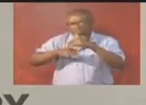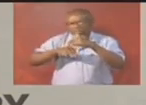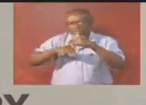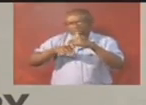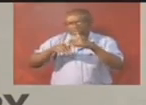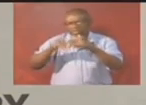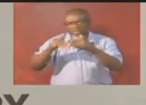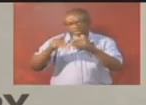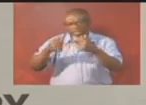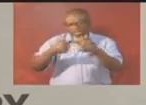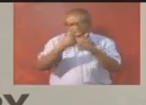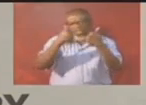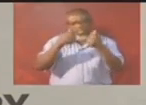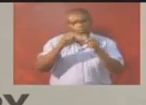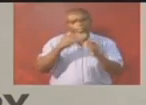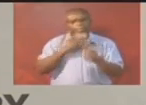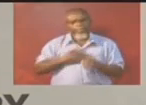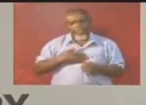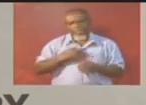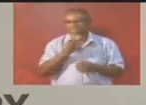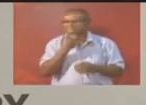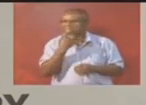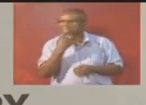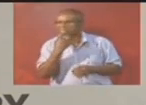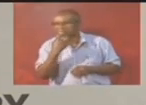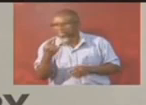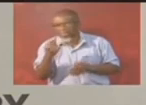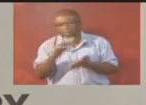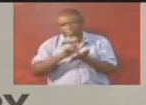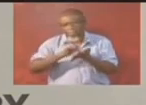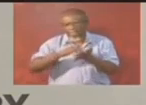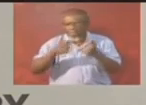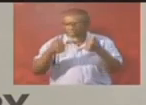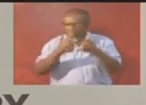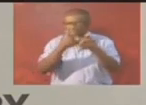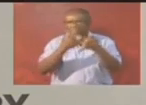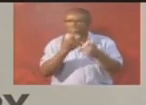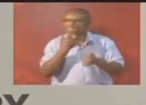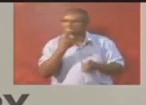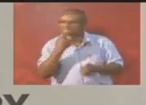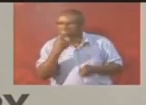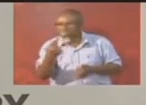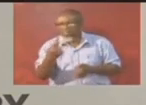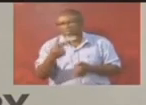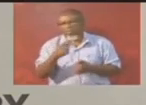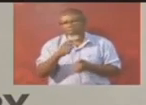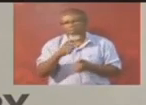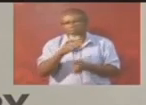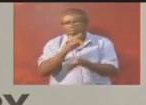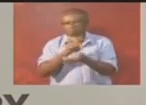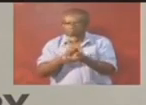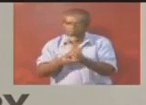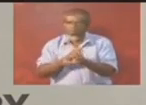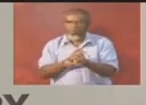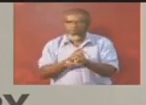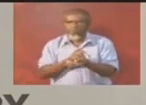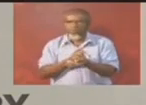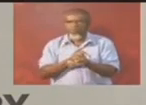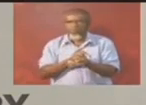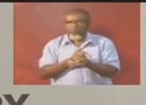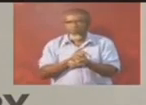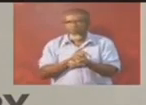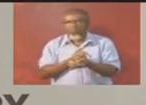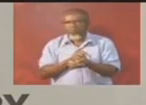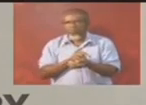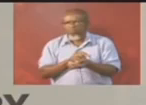to look at the suitability of the vaccine for them on a case-by-case or one-by-one basis. So blanket statements